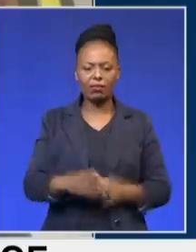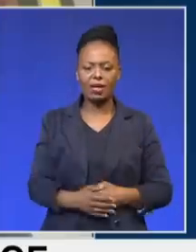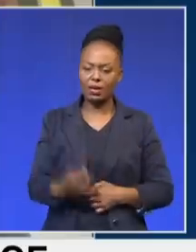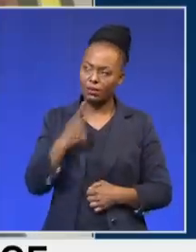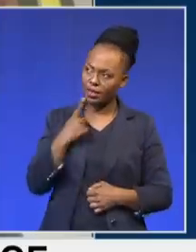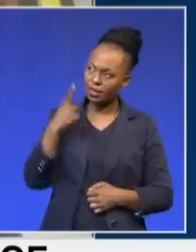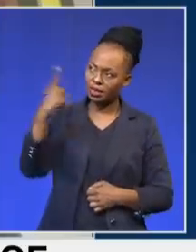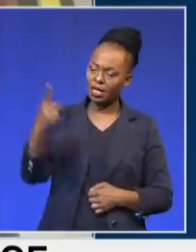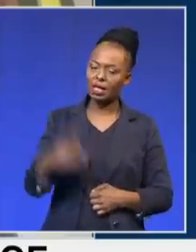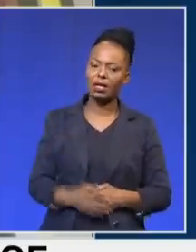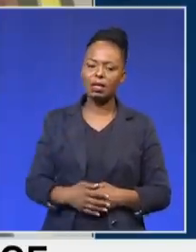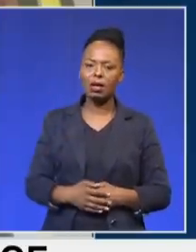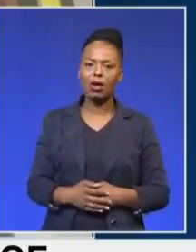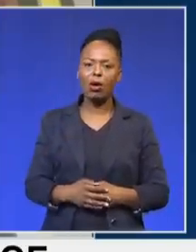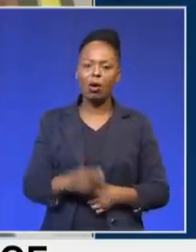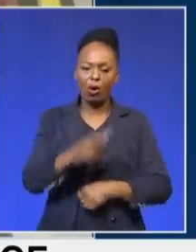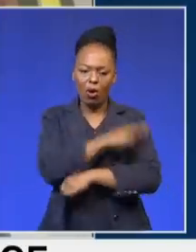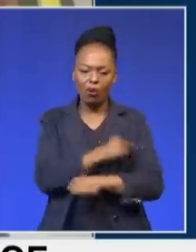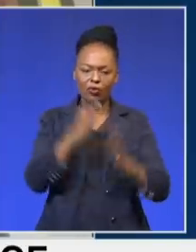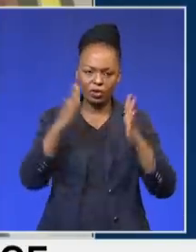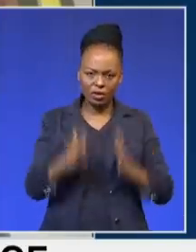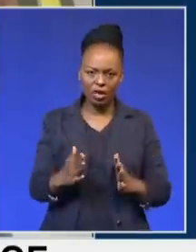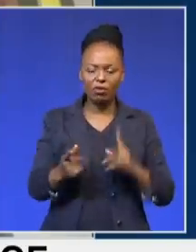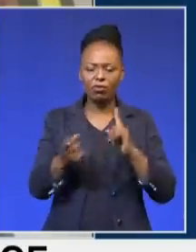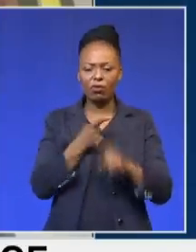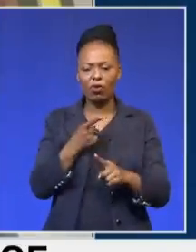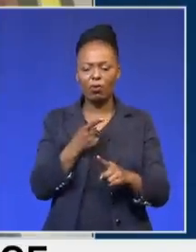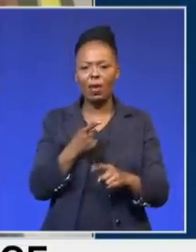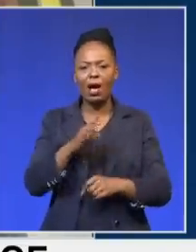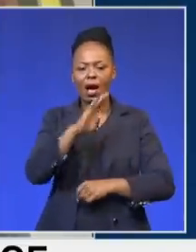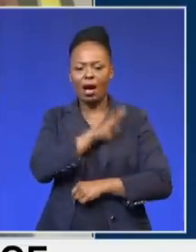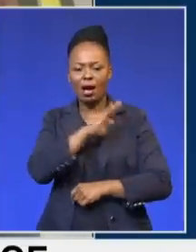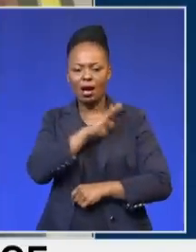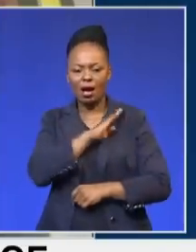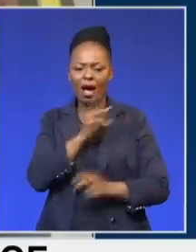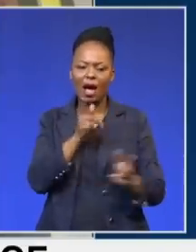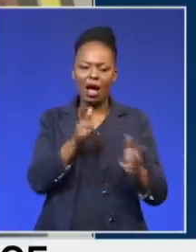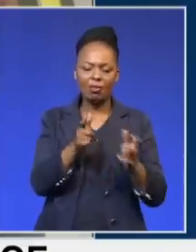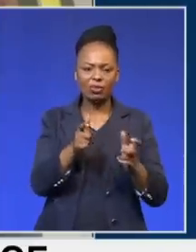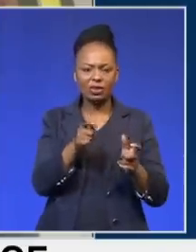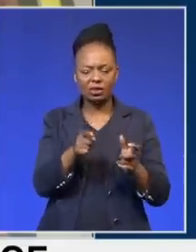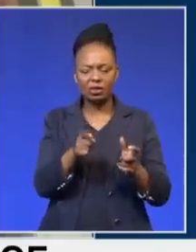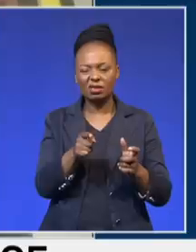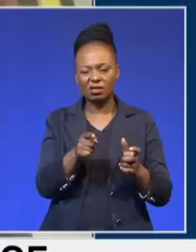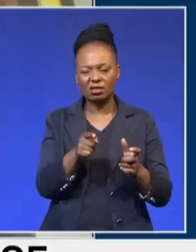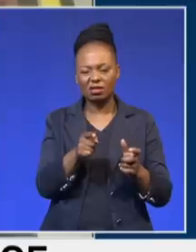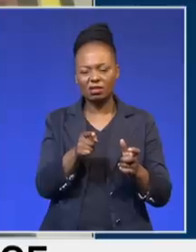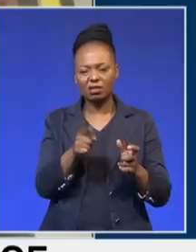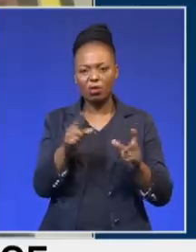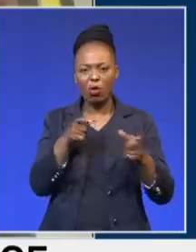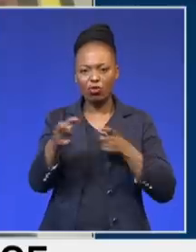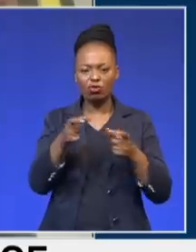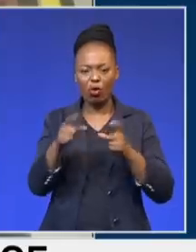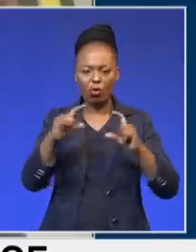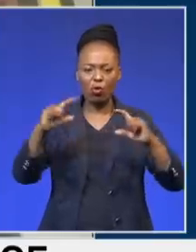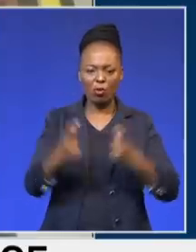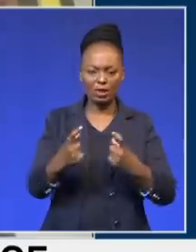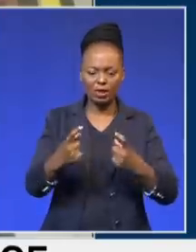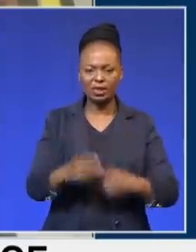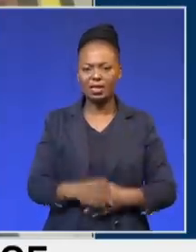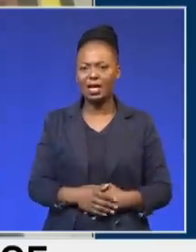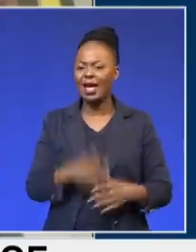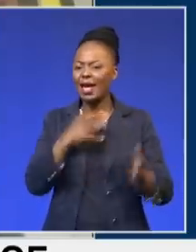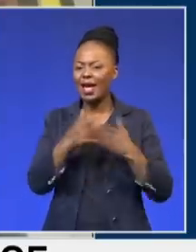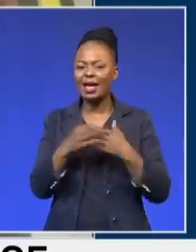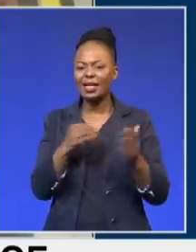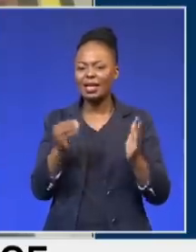from the National Conventions Arms Conventions Control Committee, we do not have record of any